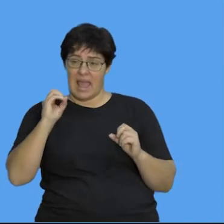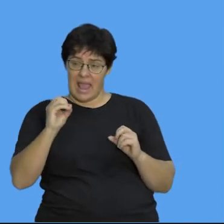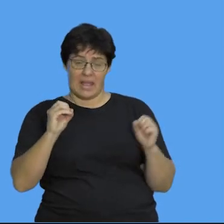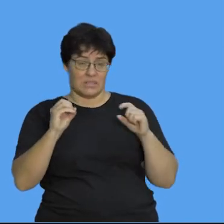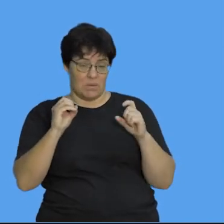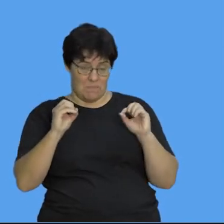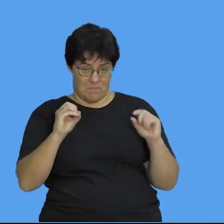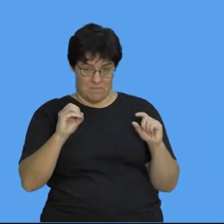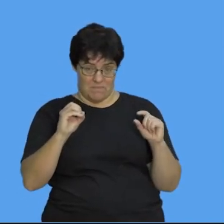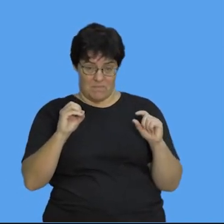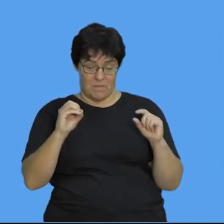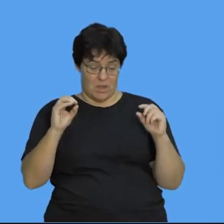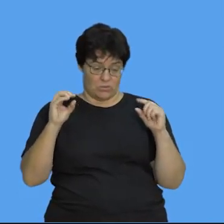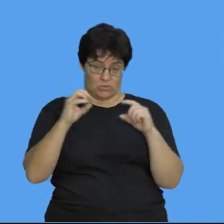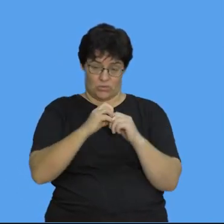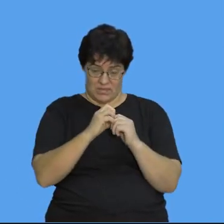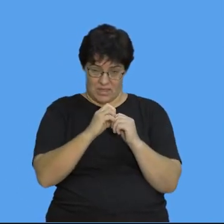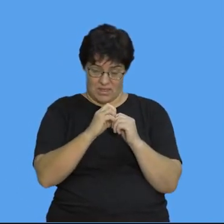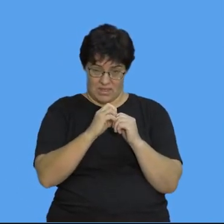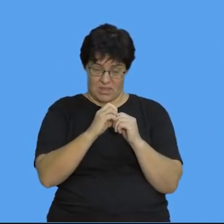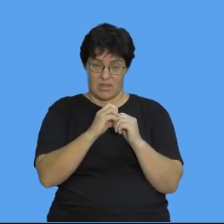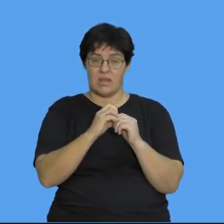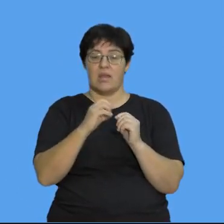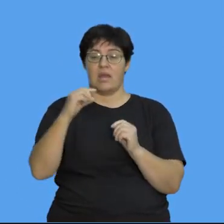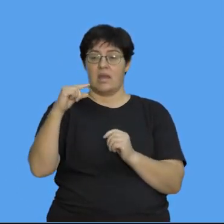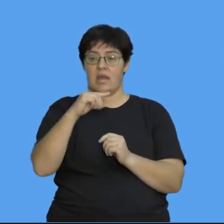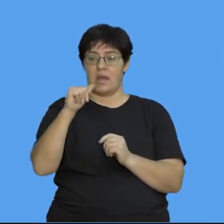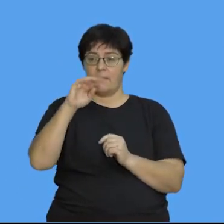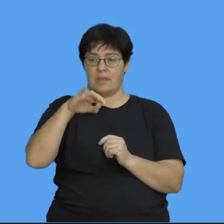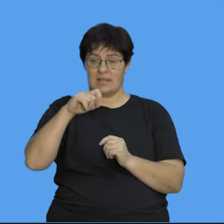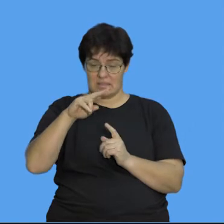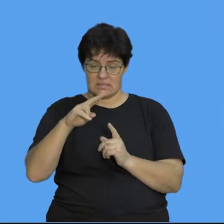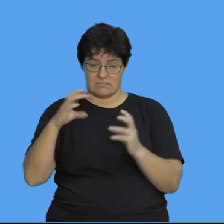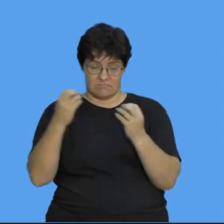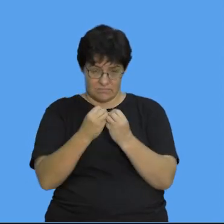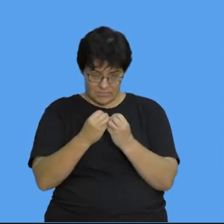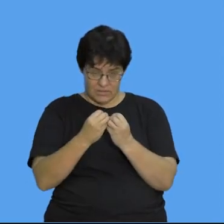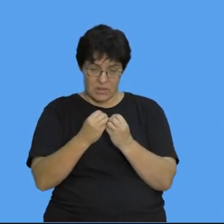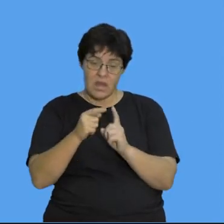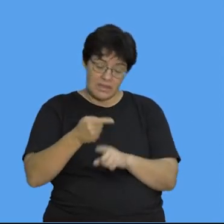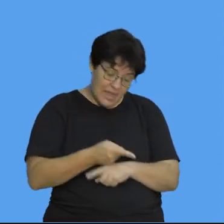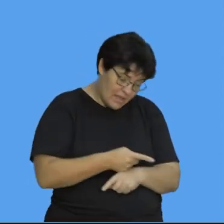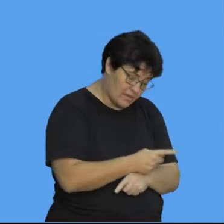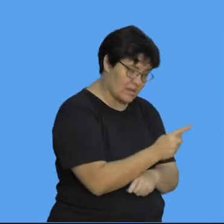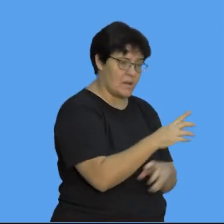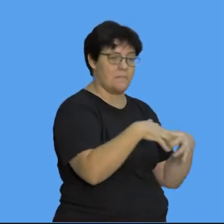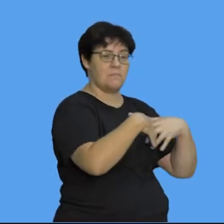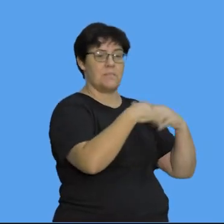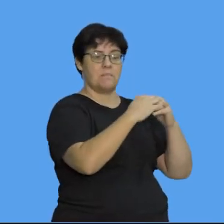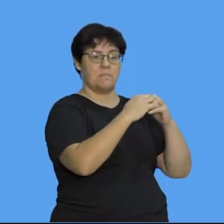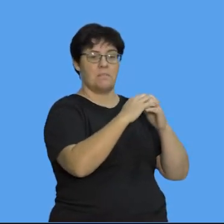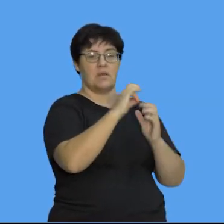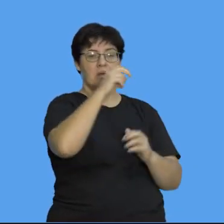egg and a sperm, if they fuse, the gametes fuse, all right, they